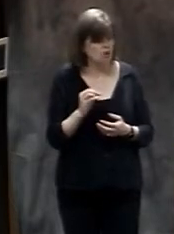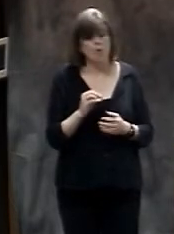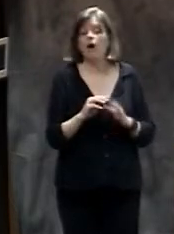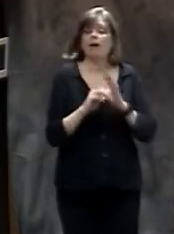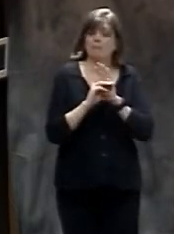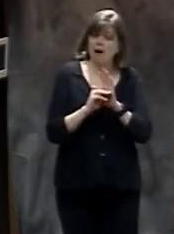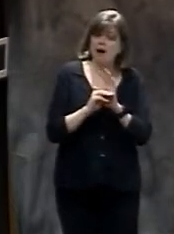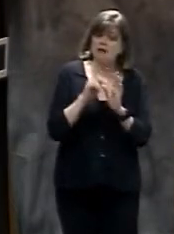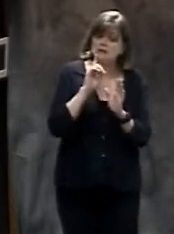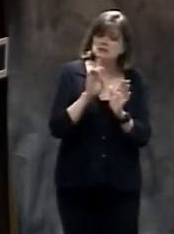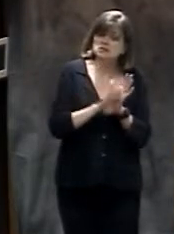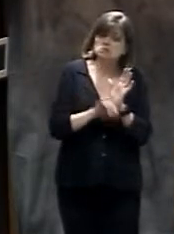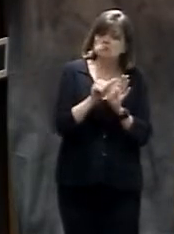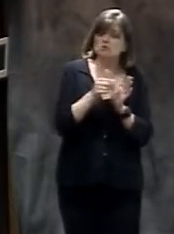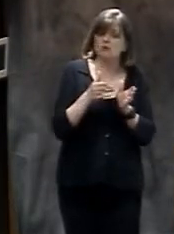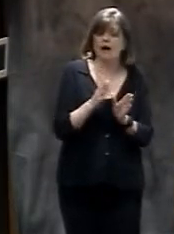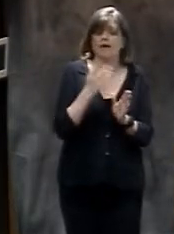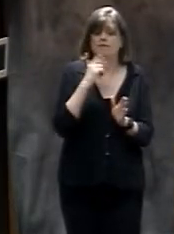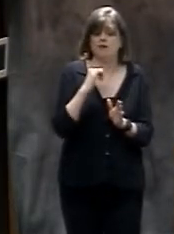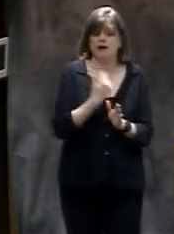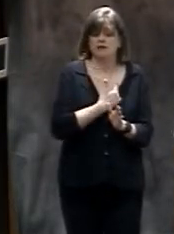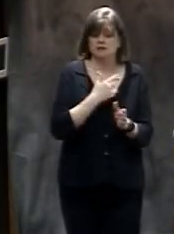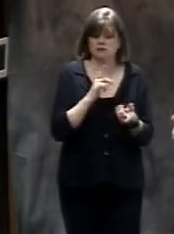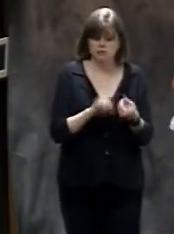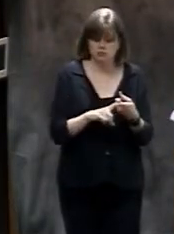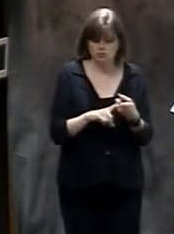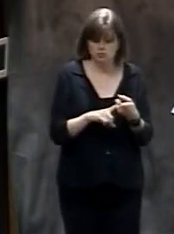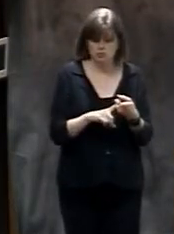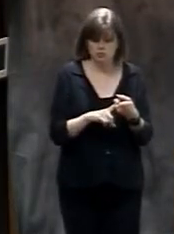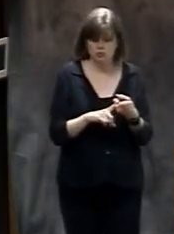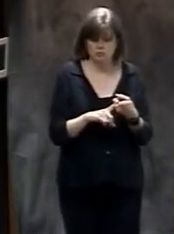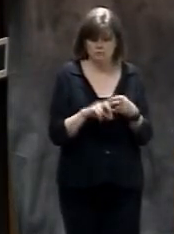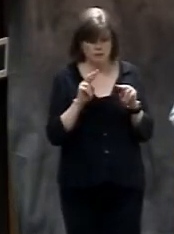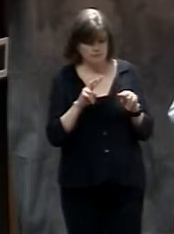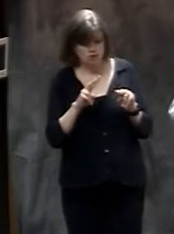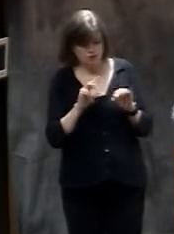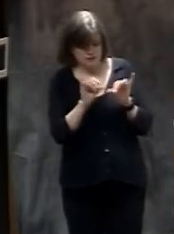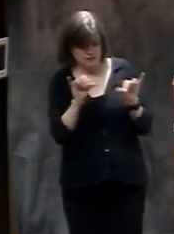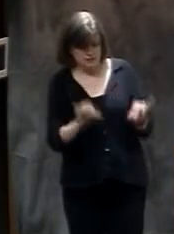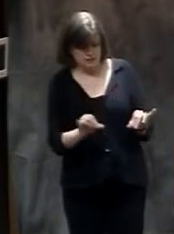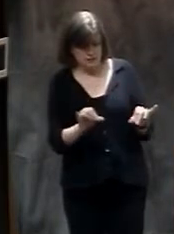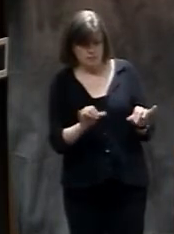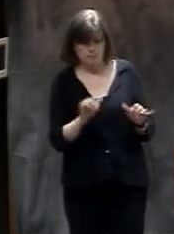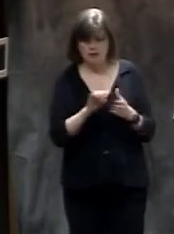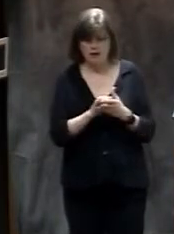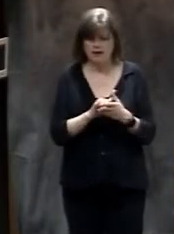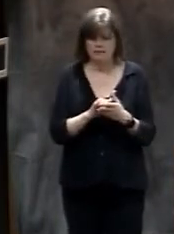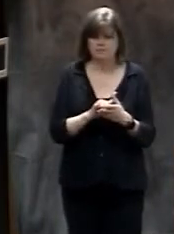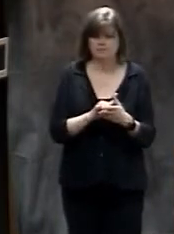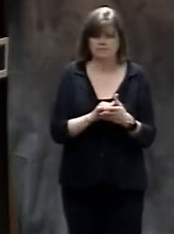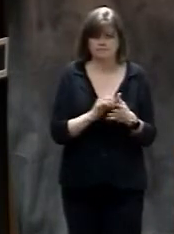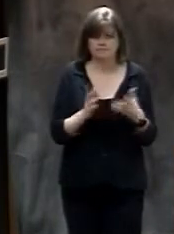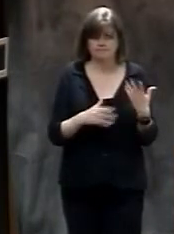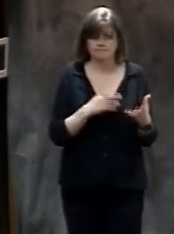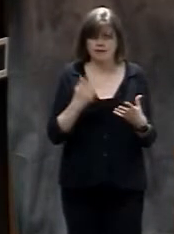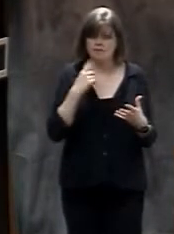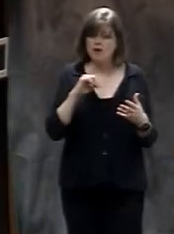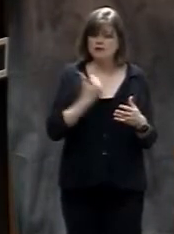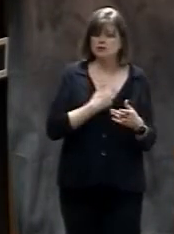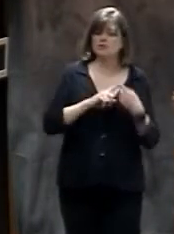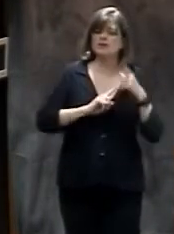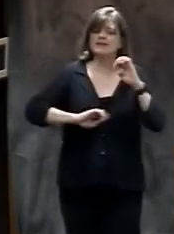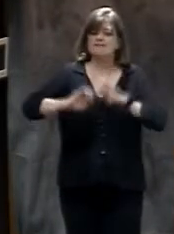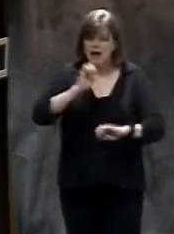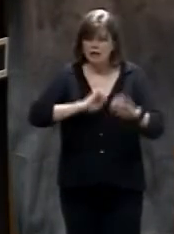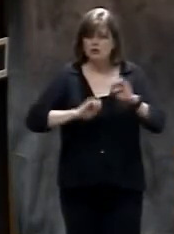a very low-cost way for us to observe systems that we can't fully, for us to evaluate systems that we